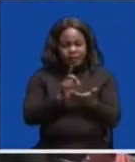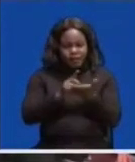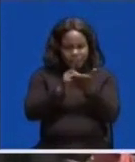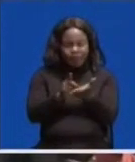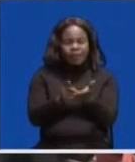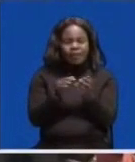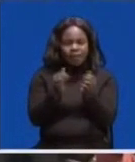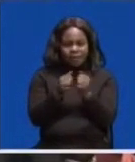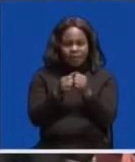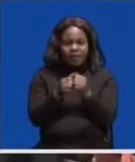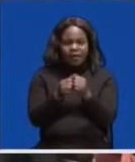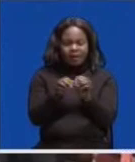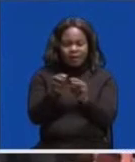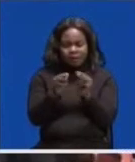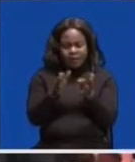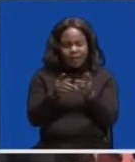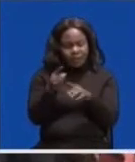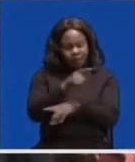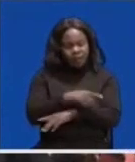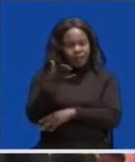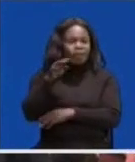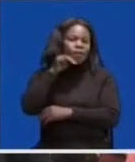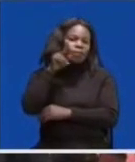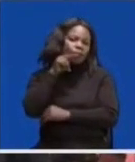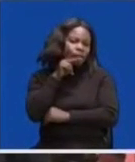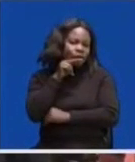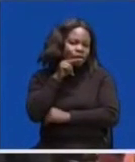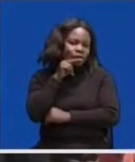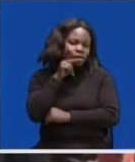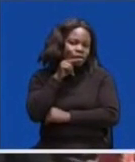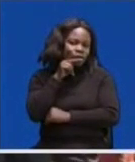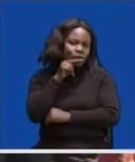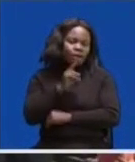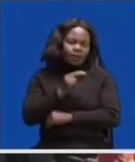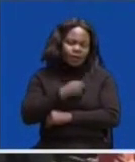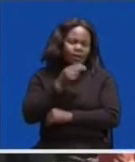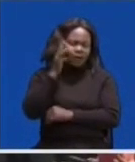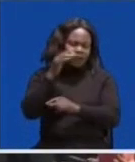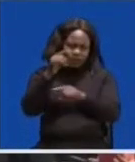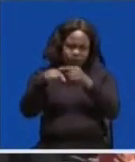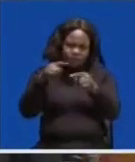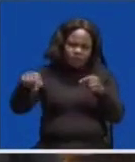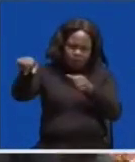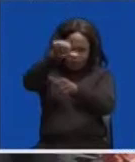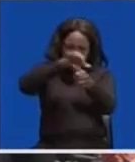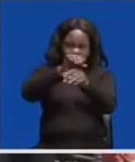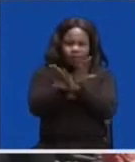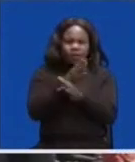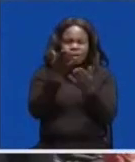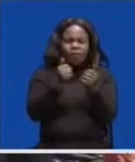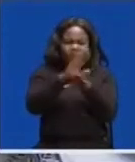manager. So today we are in Mukushi and we are headed for Petauke. We are going flat out across Zambia. We want everyone